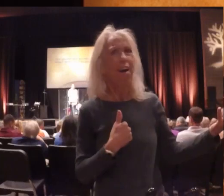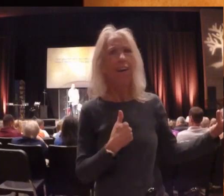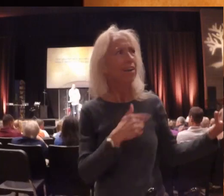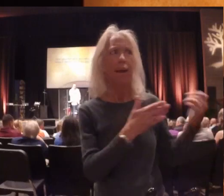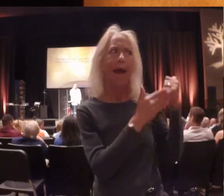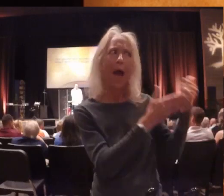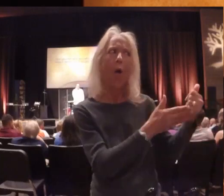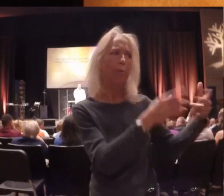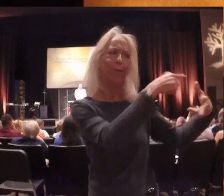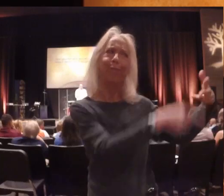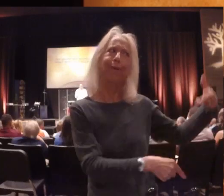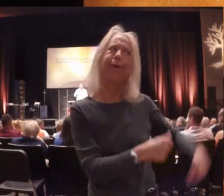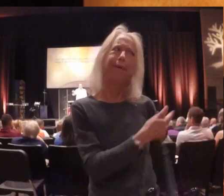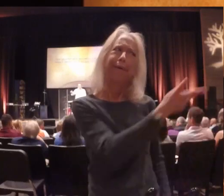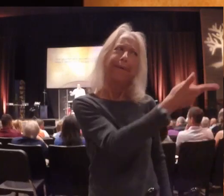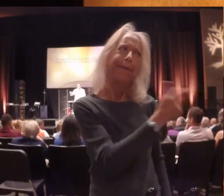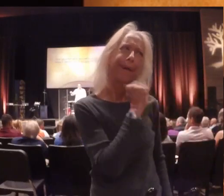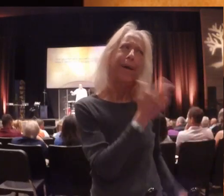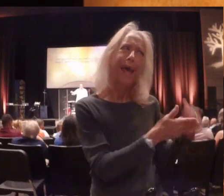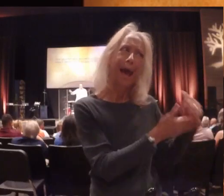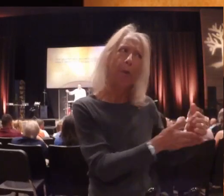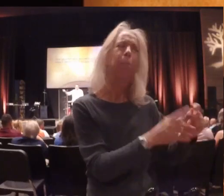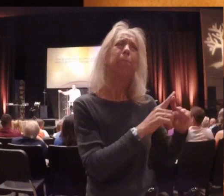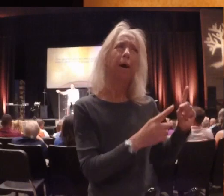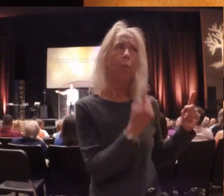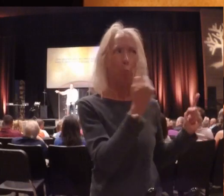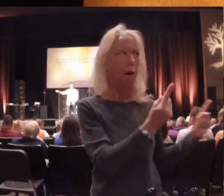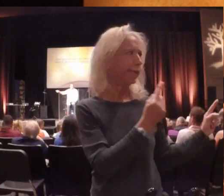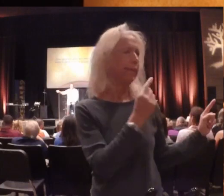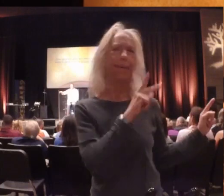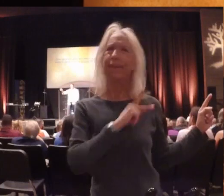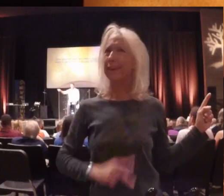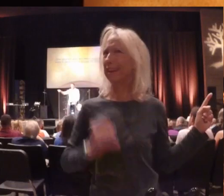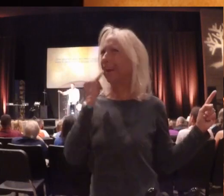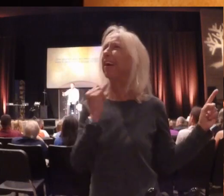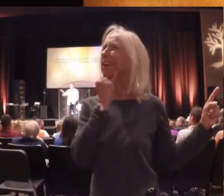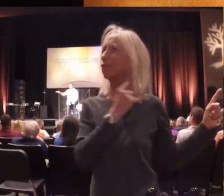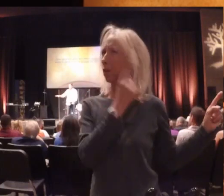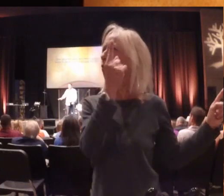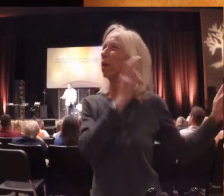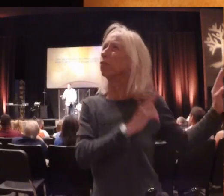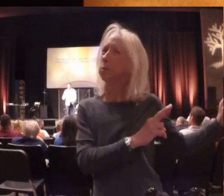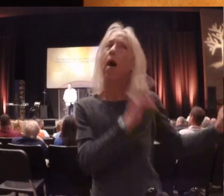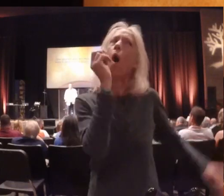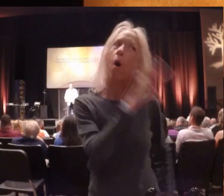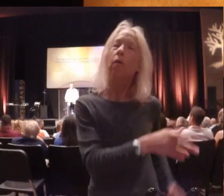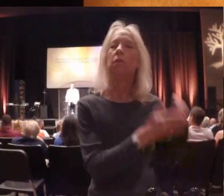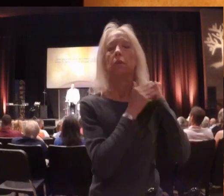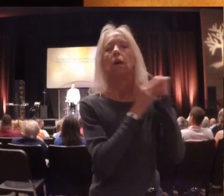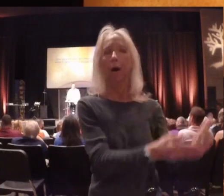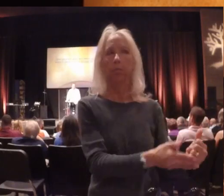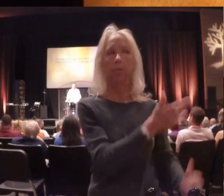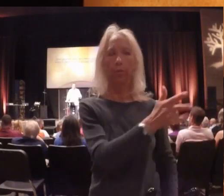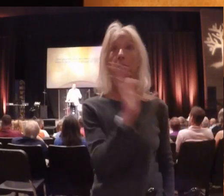wouldn't help you three guys out, but I've heard and seen good things from Jehoshaphat, and I respect him, so I'll help you guys out